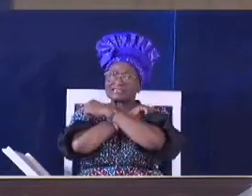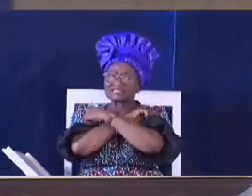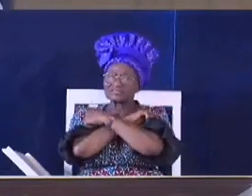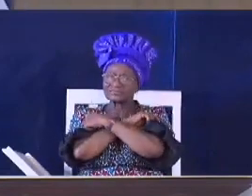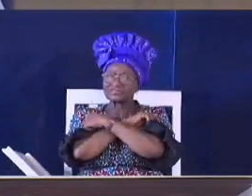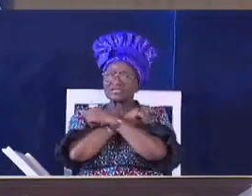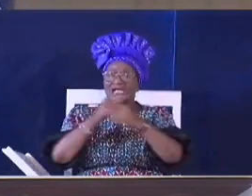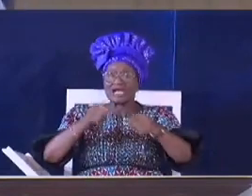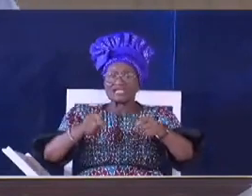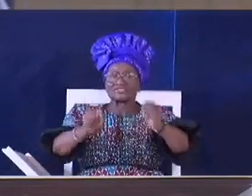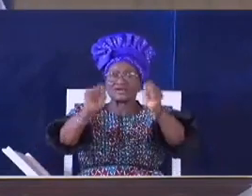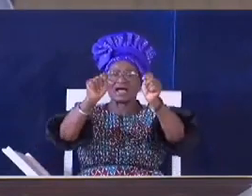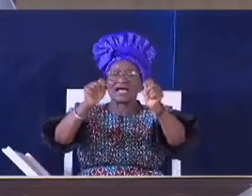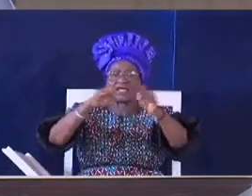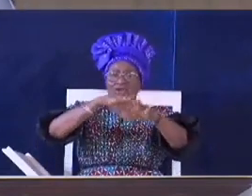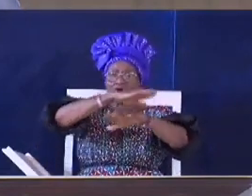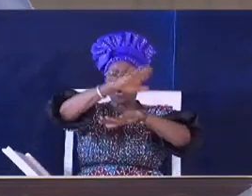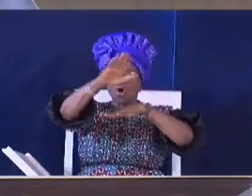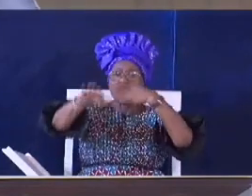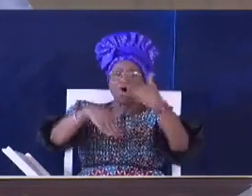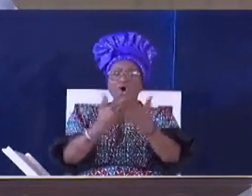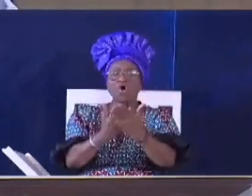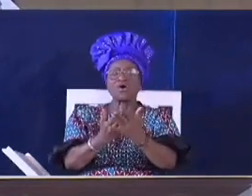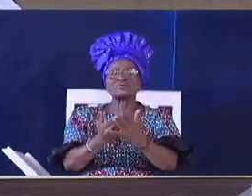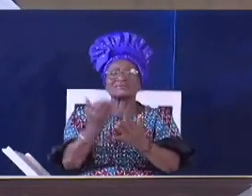tried all their powers